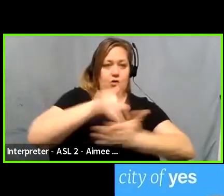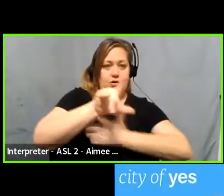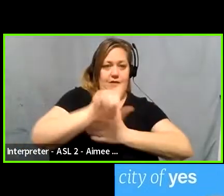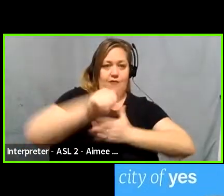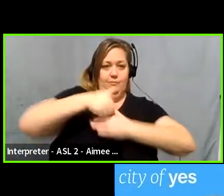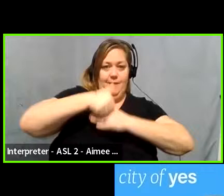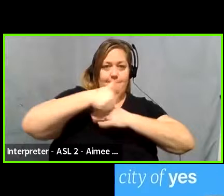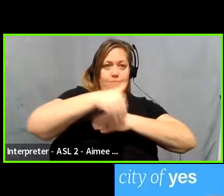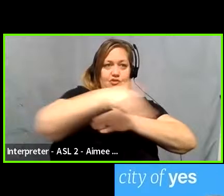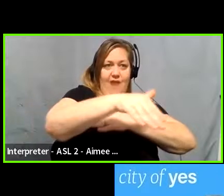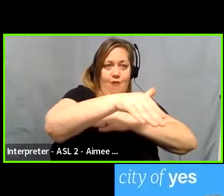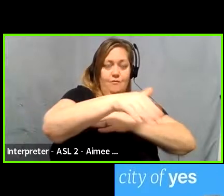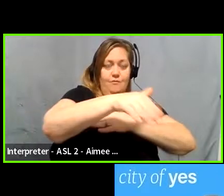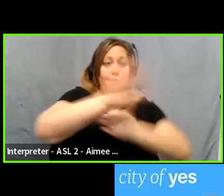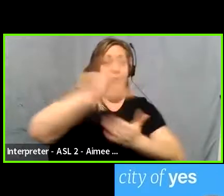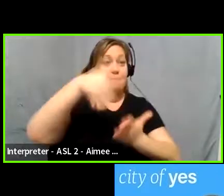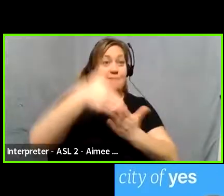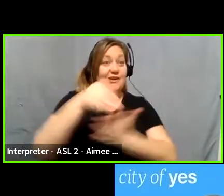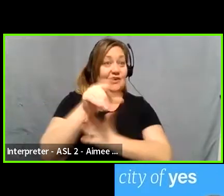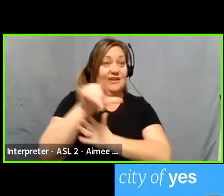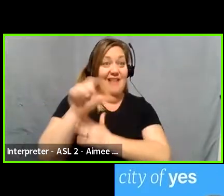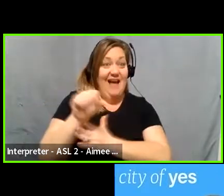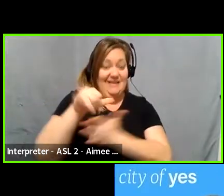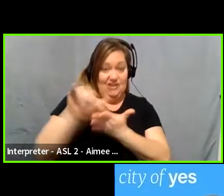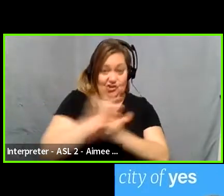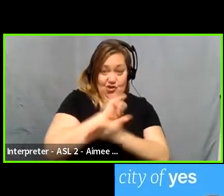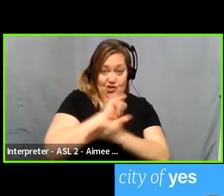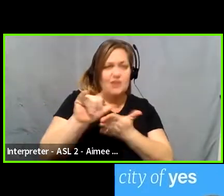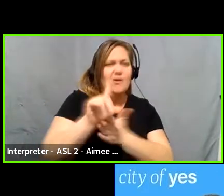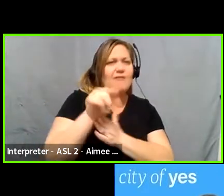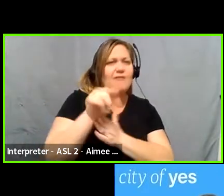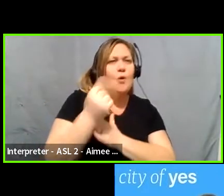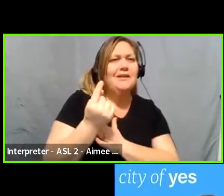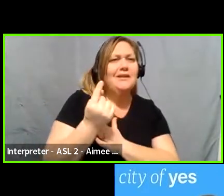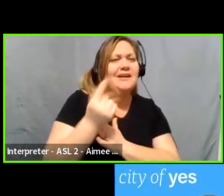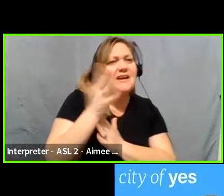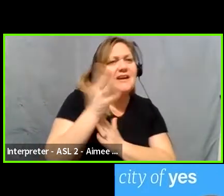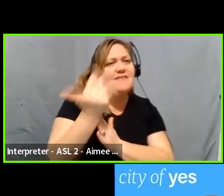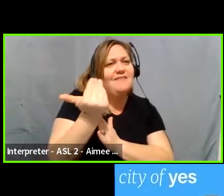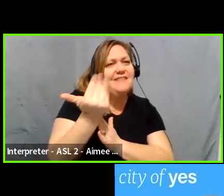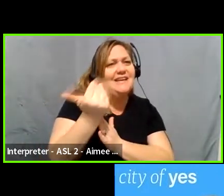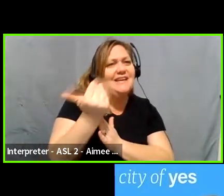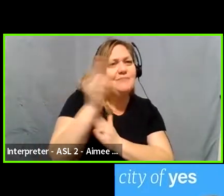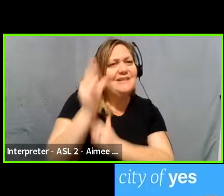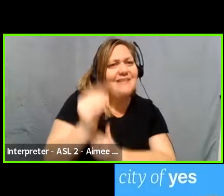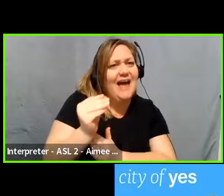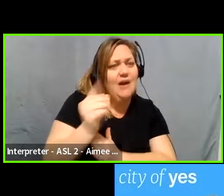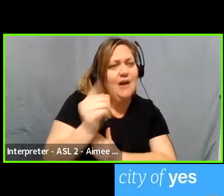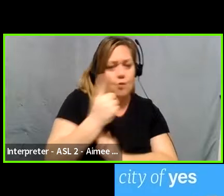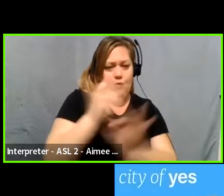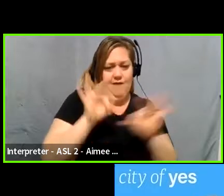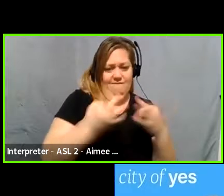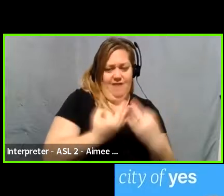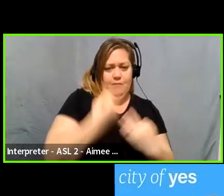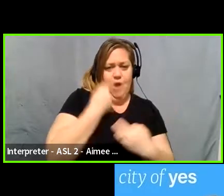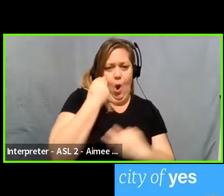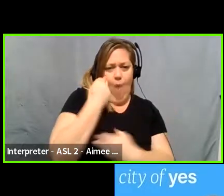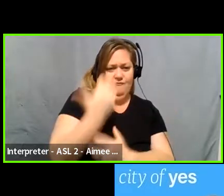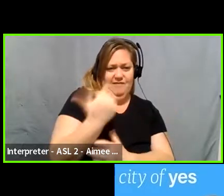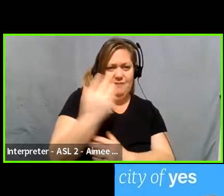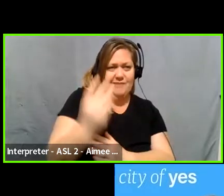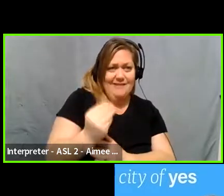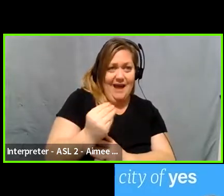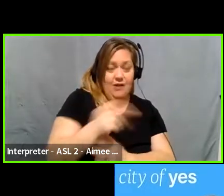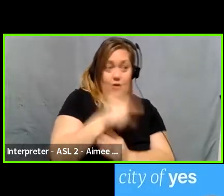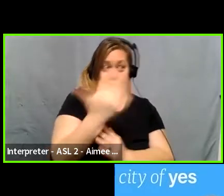The middle class is right now in New York City, we have only 15% of one family homes. Those